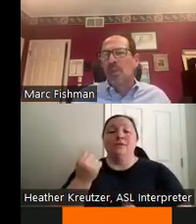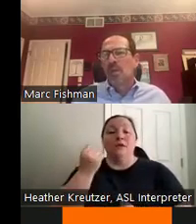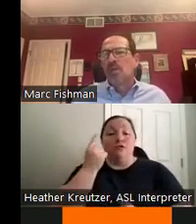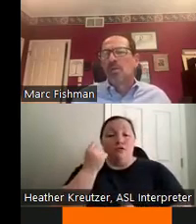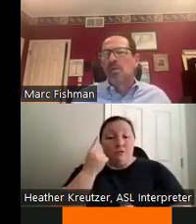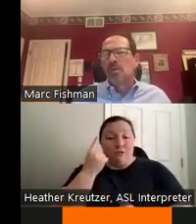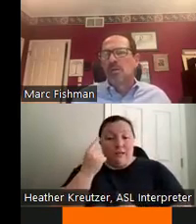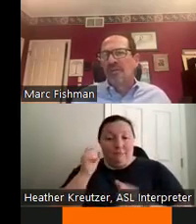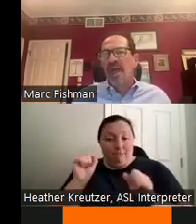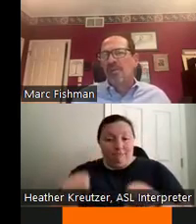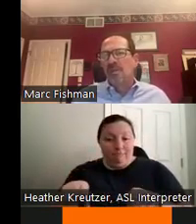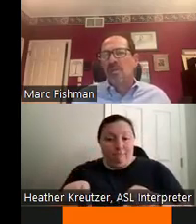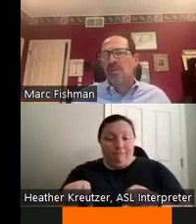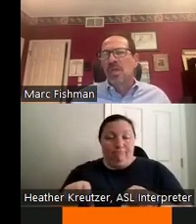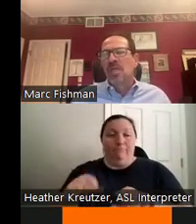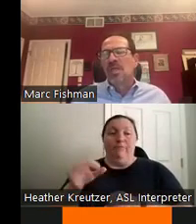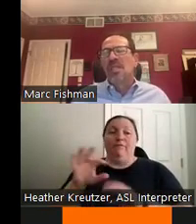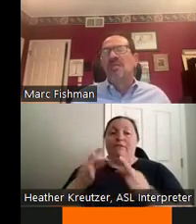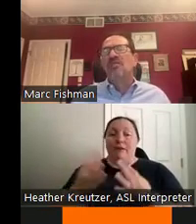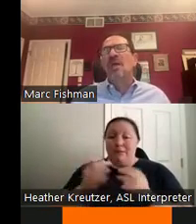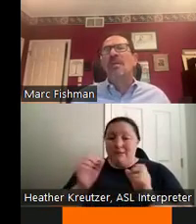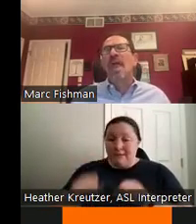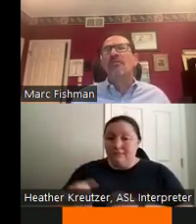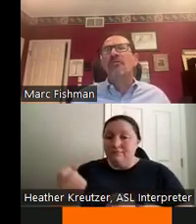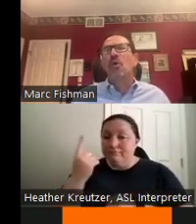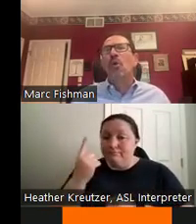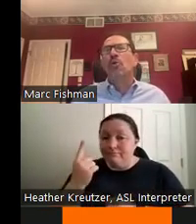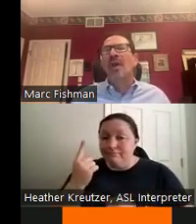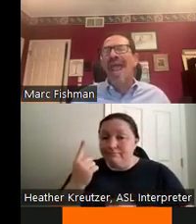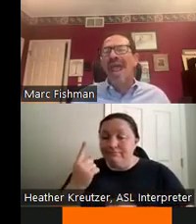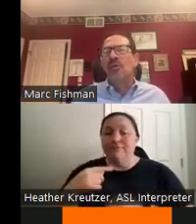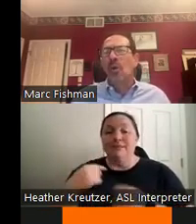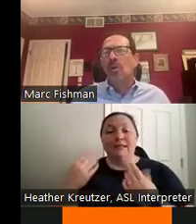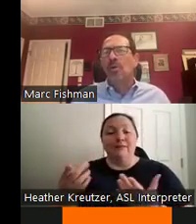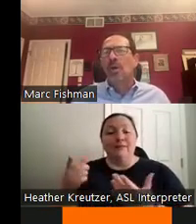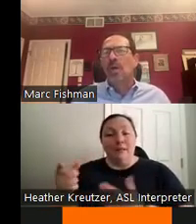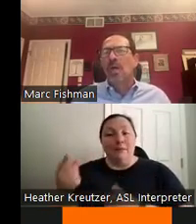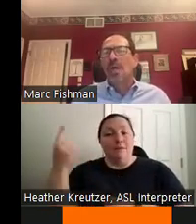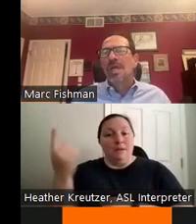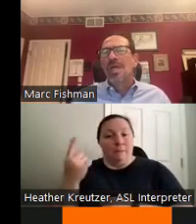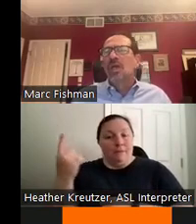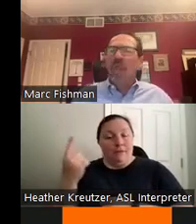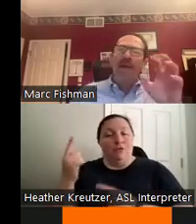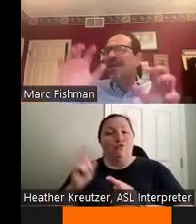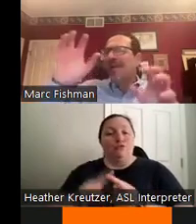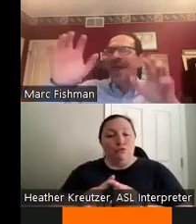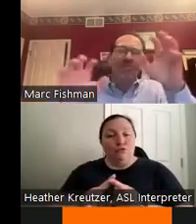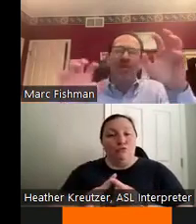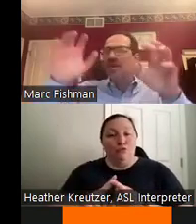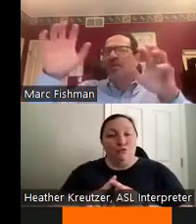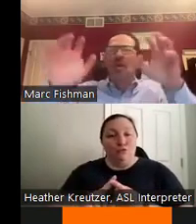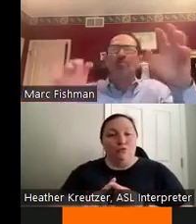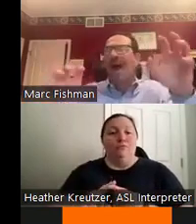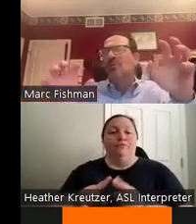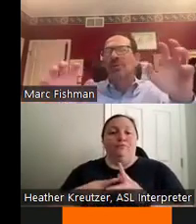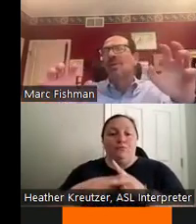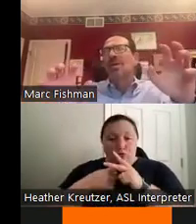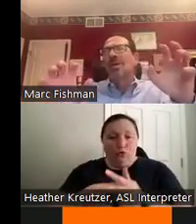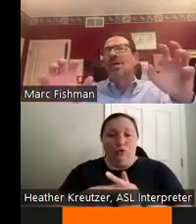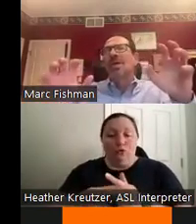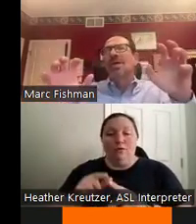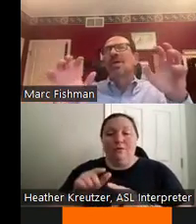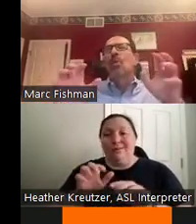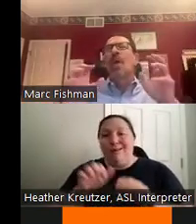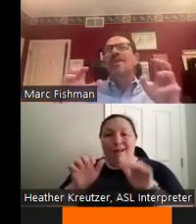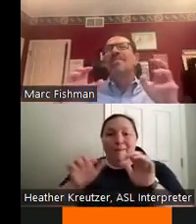understandable to families. It gives them a foothold or a handhold in climbing that very difficult